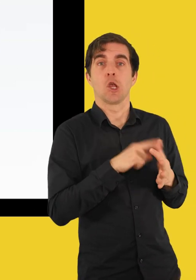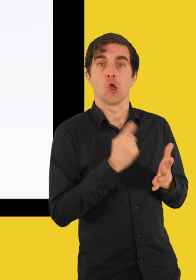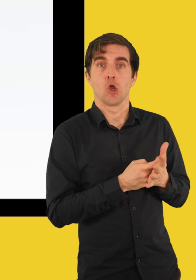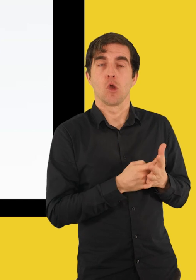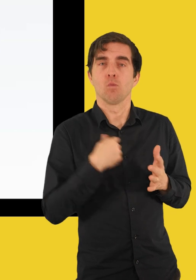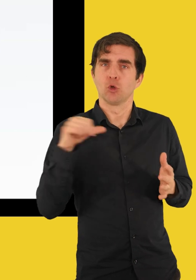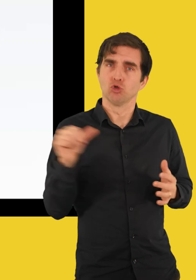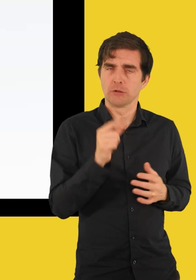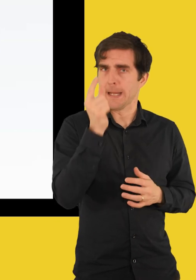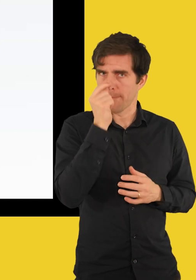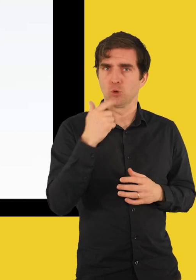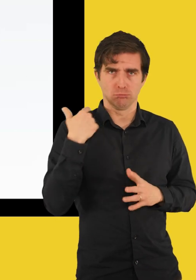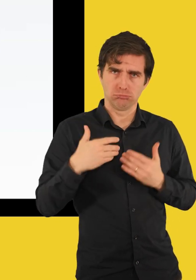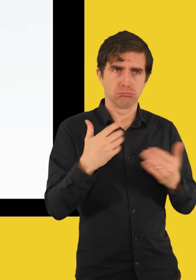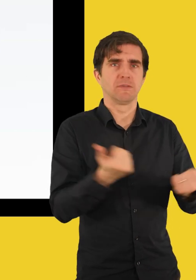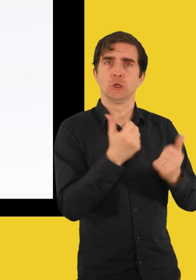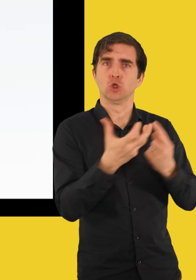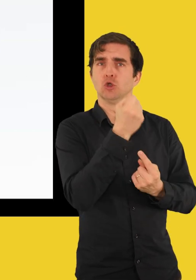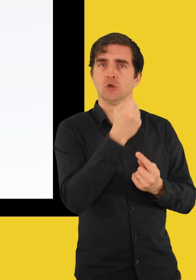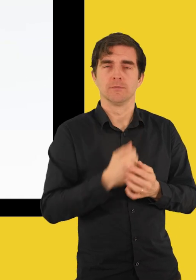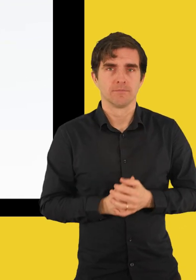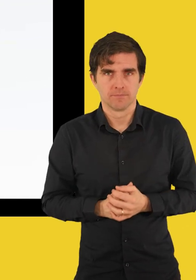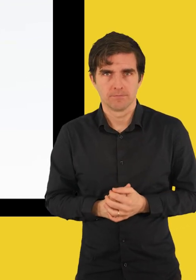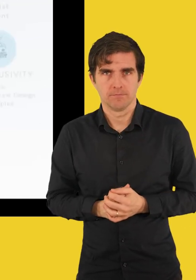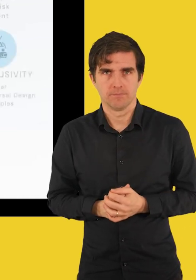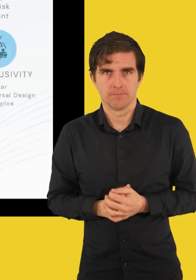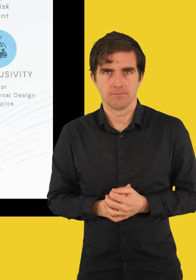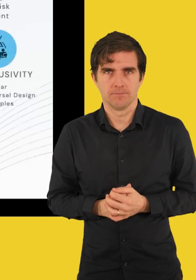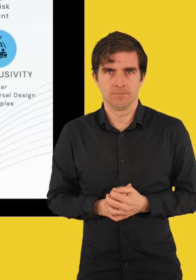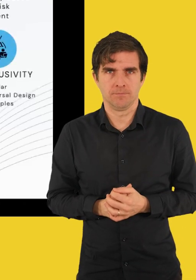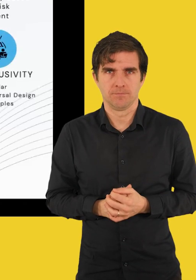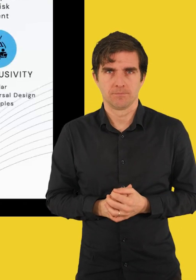then we should be able to do that.